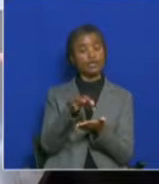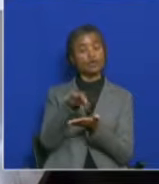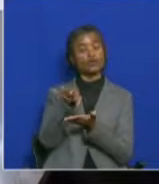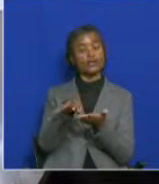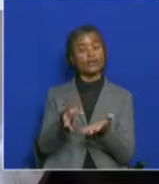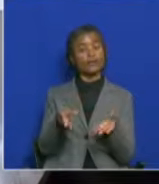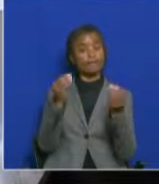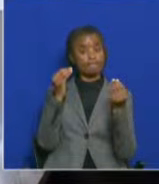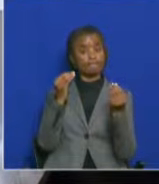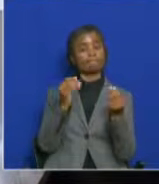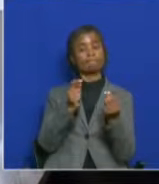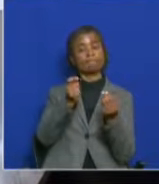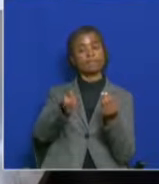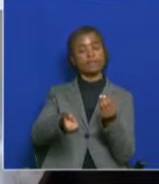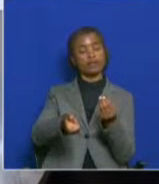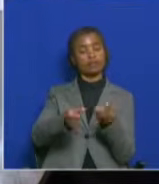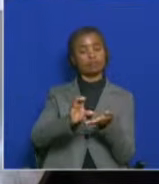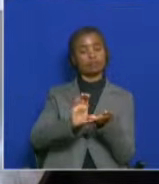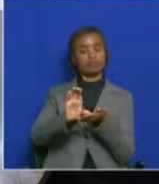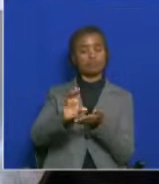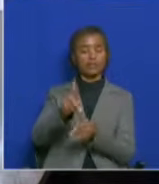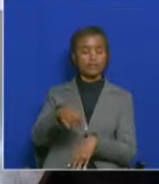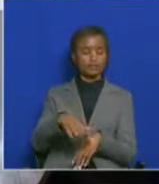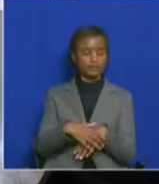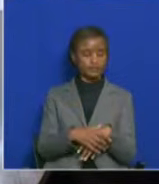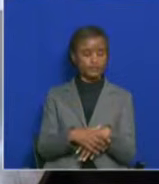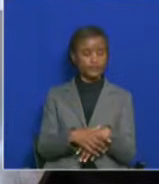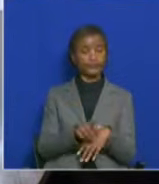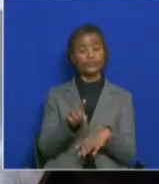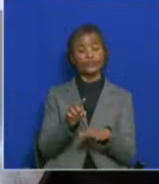read 3.5,